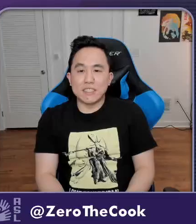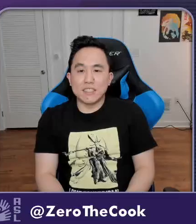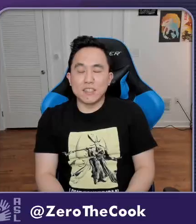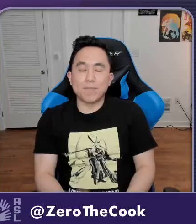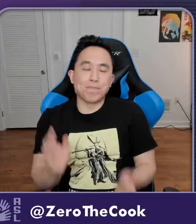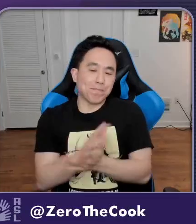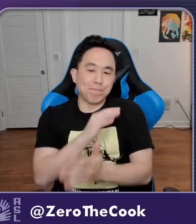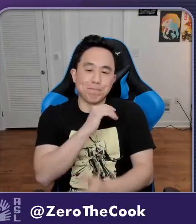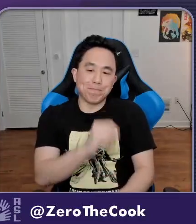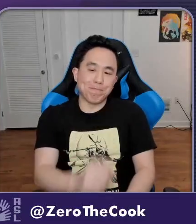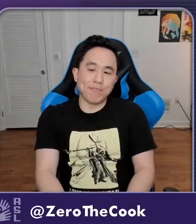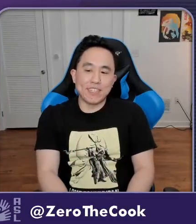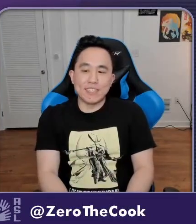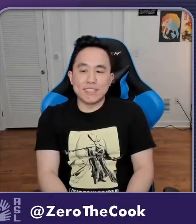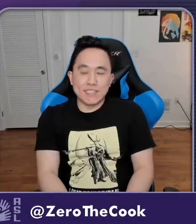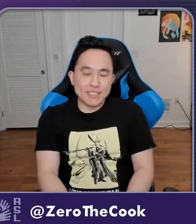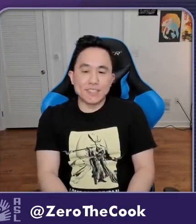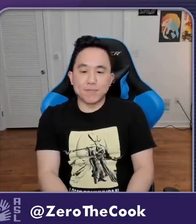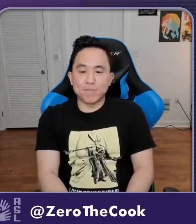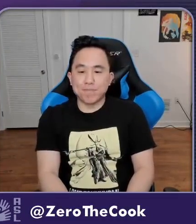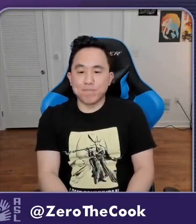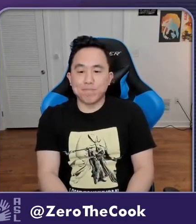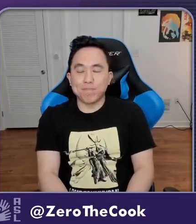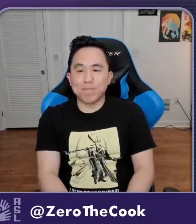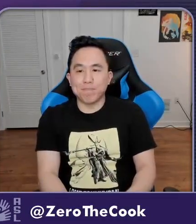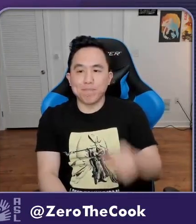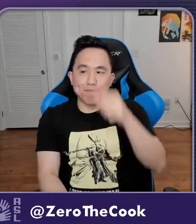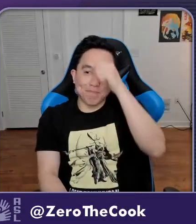And there he gets the shimmy.